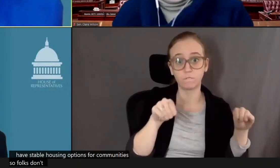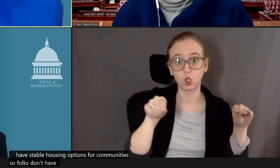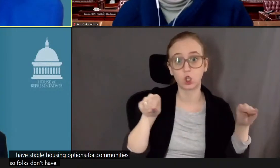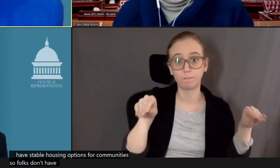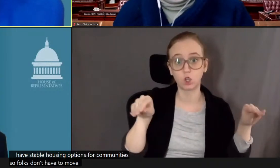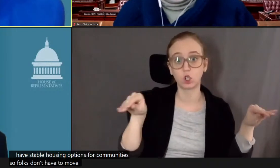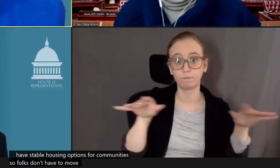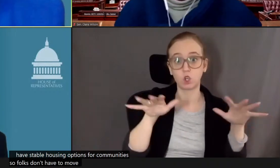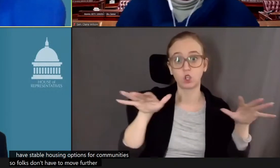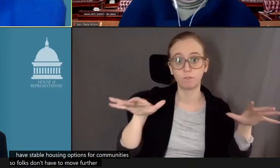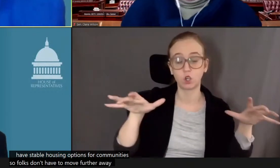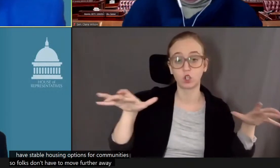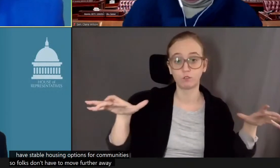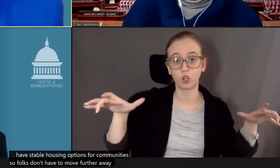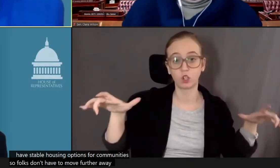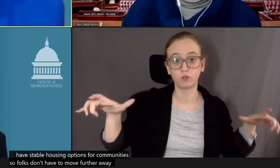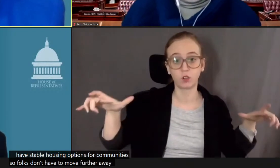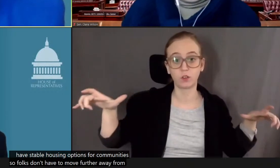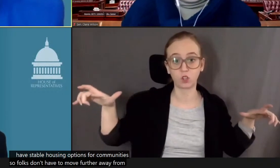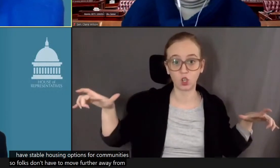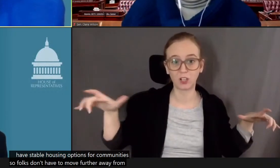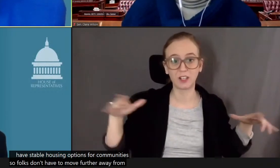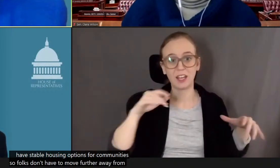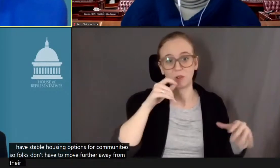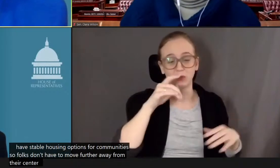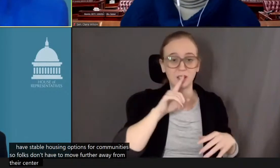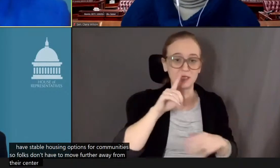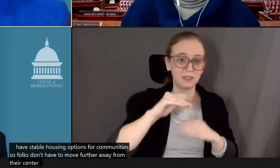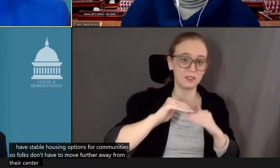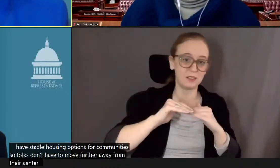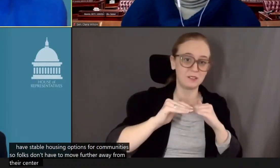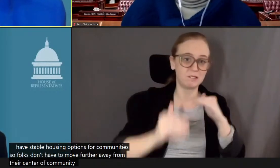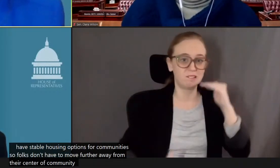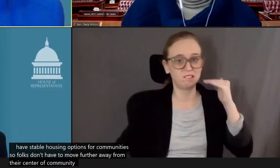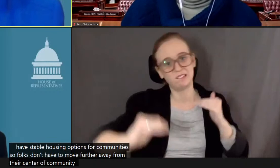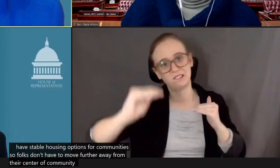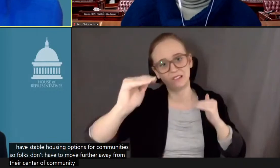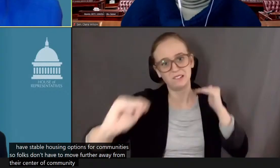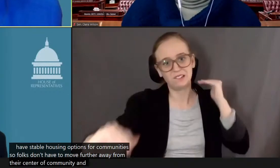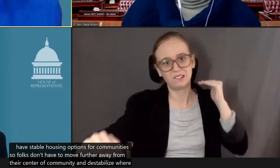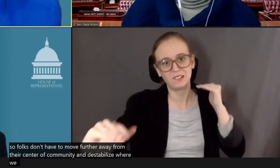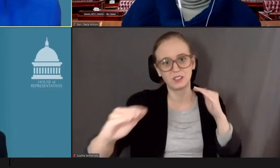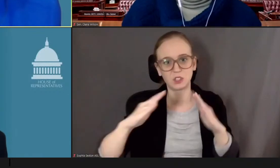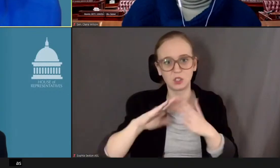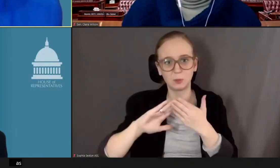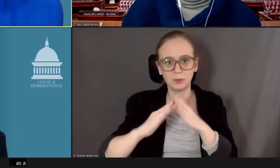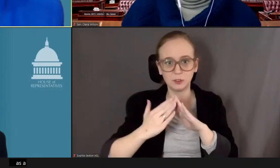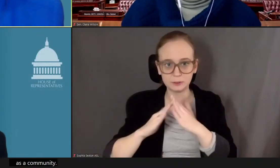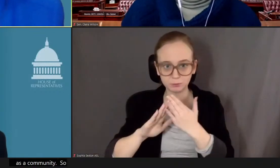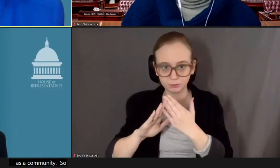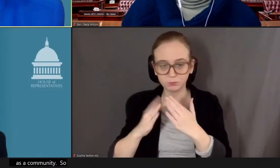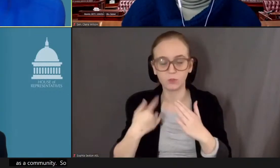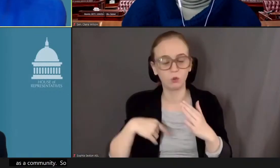economic opportunity, and destabilize where we are as a community. So we really need to look at